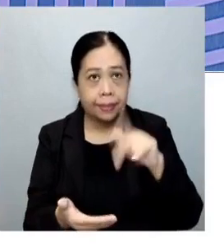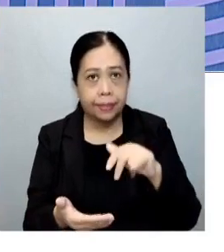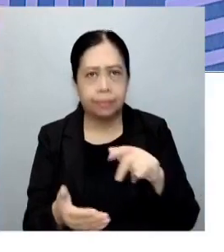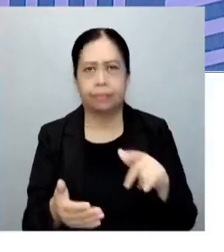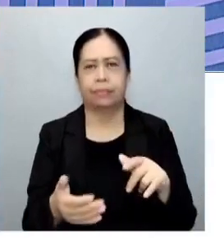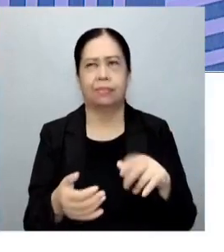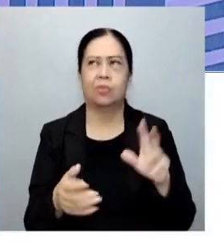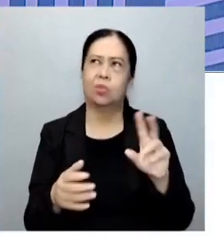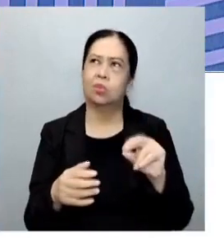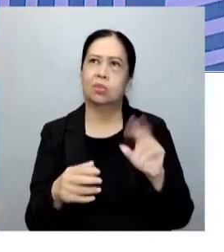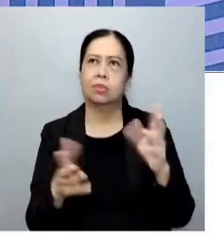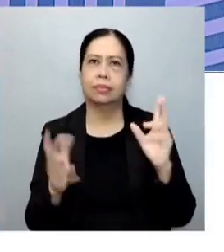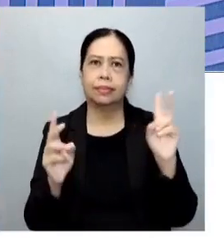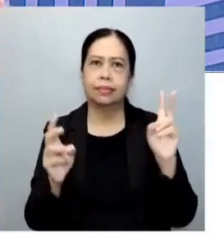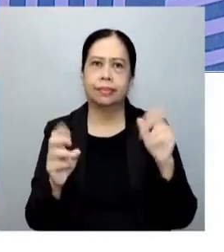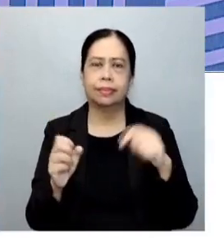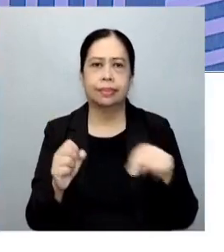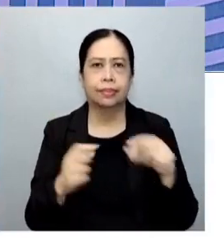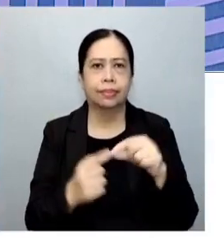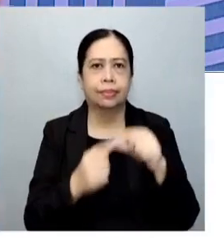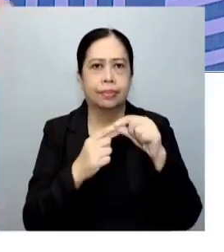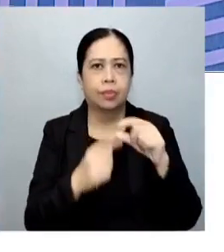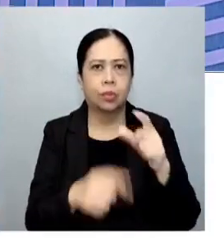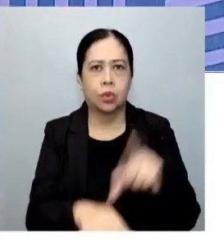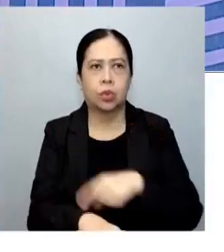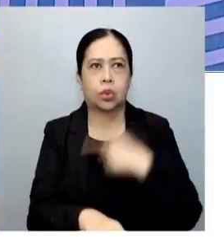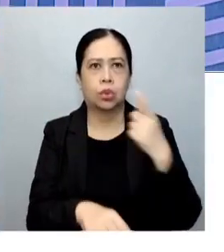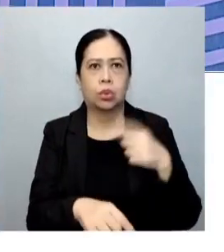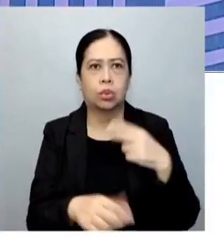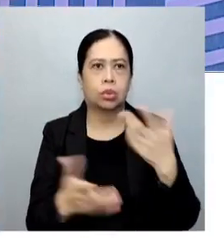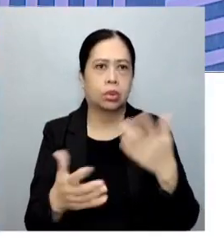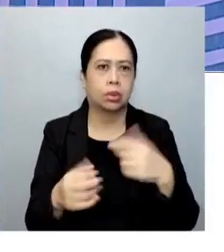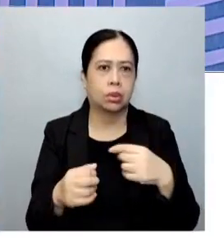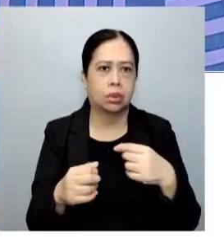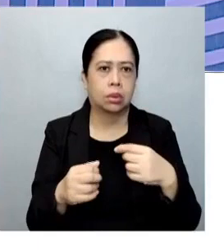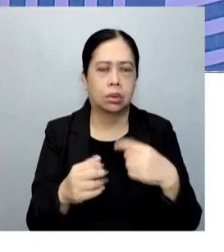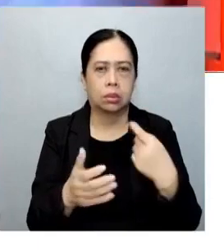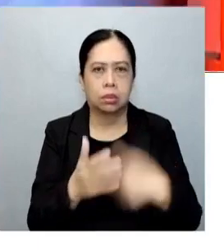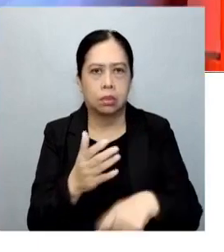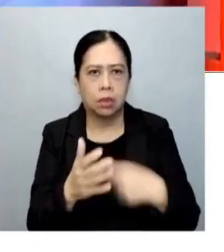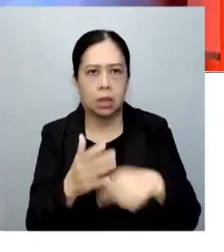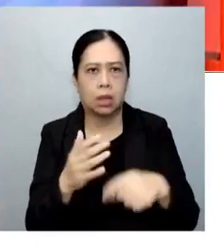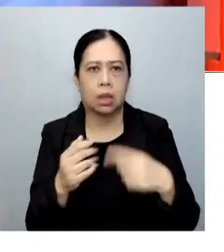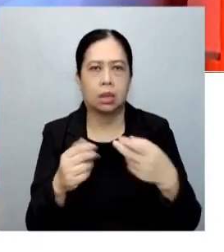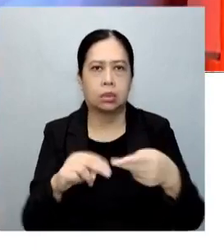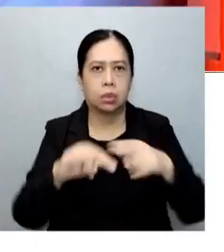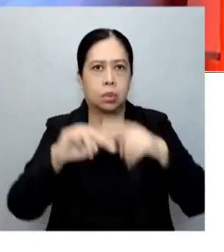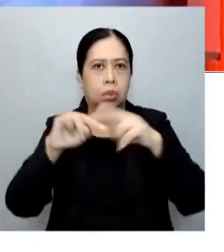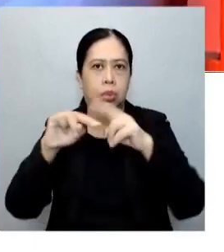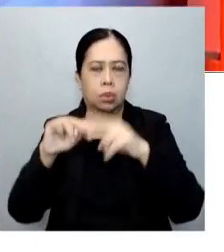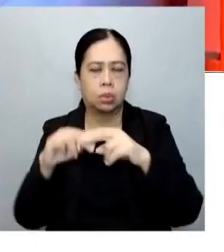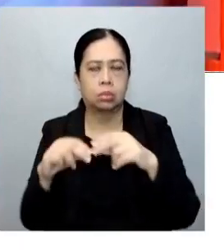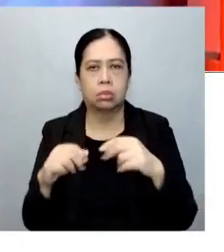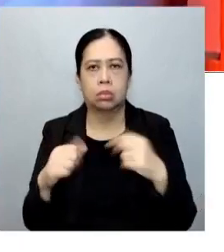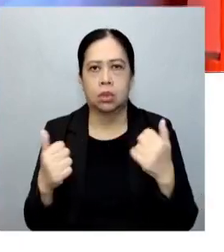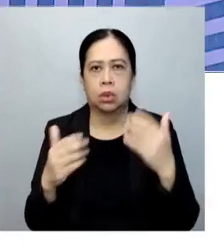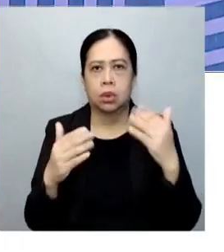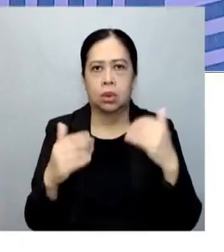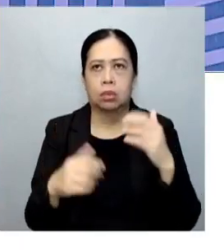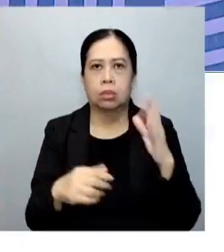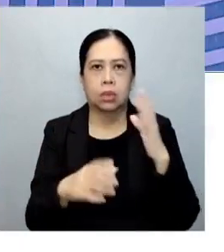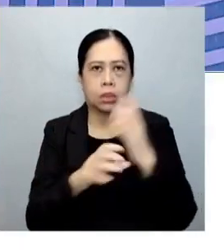unnecessary, especially long price, elevated prices. We will be happy if we hit the 6%,